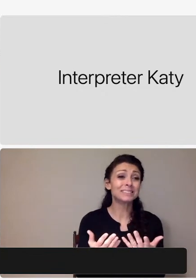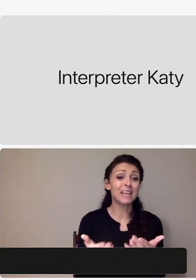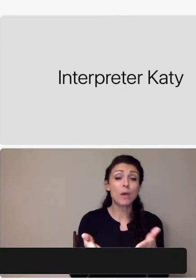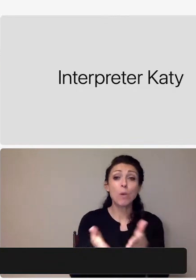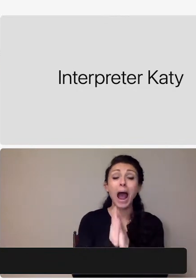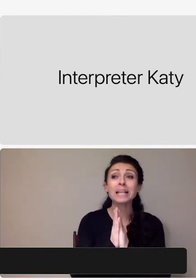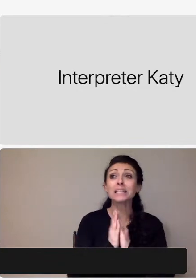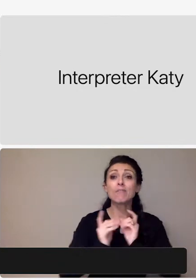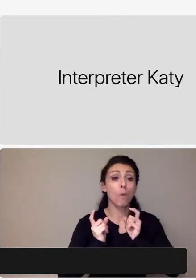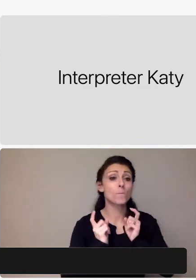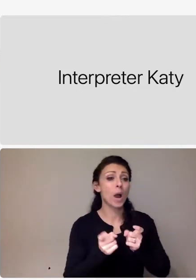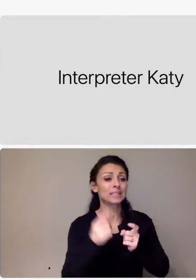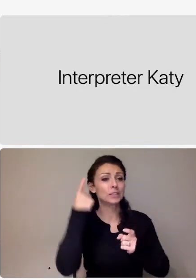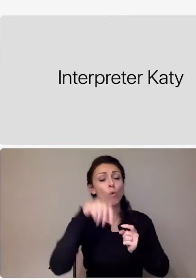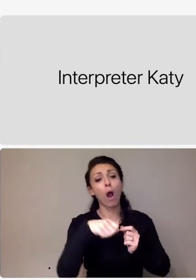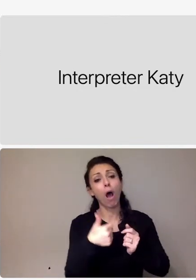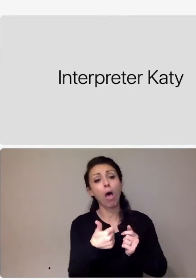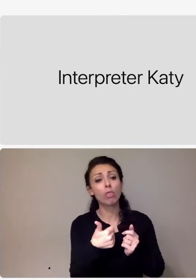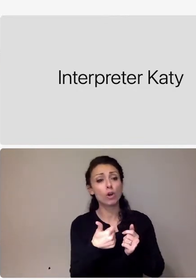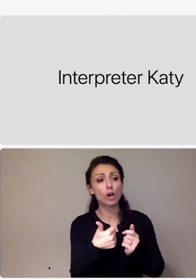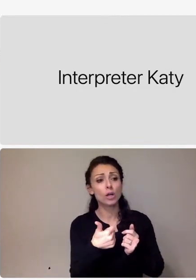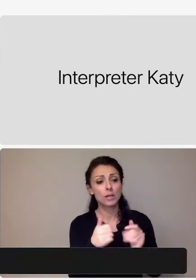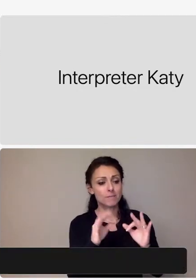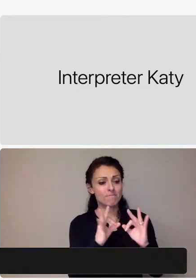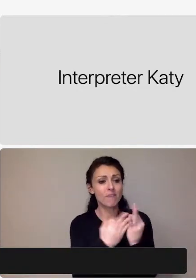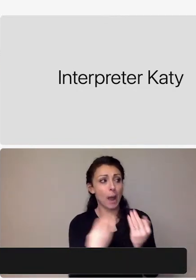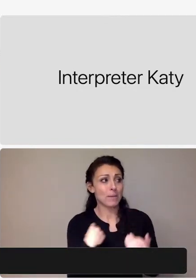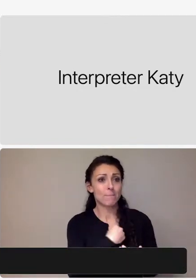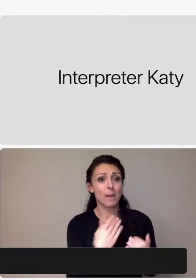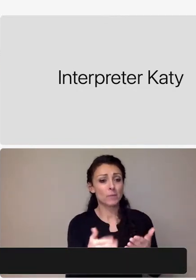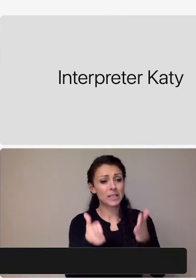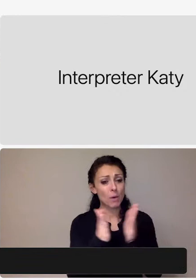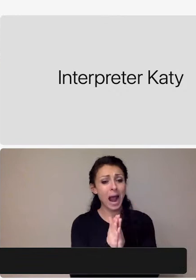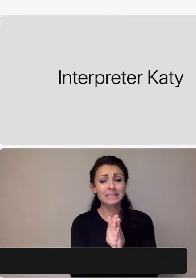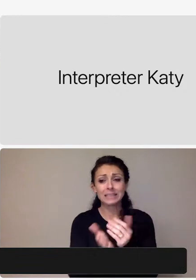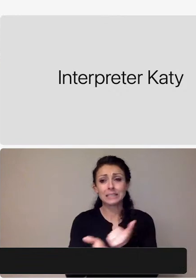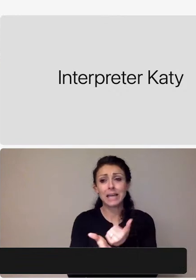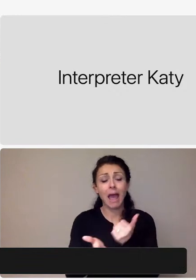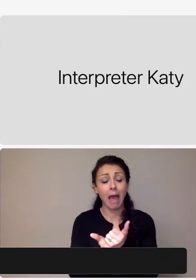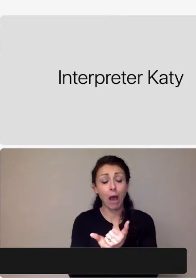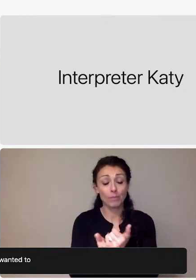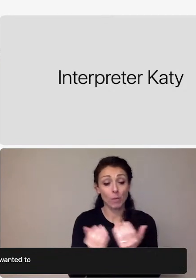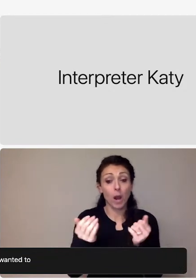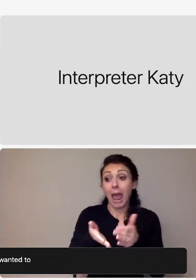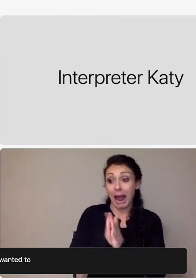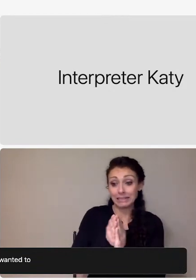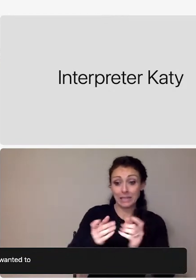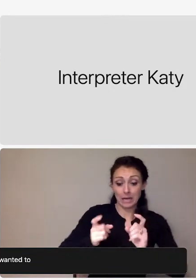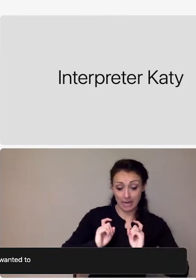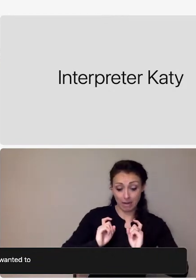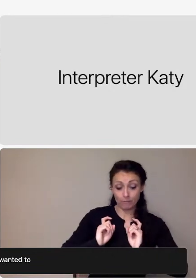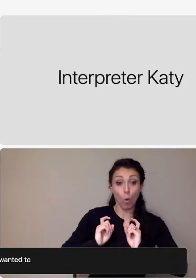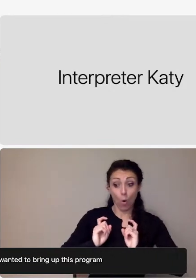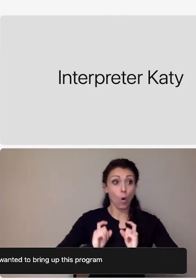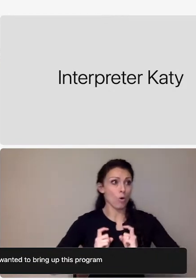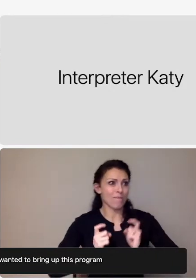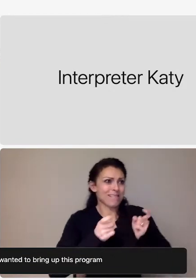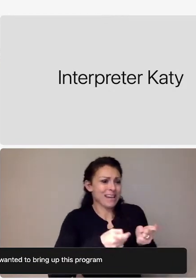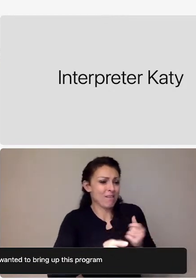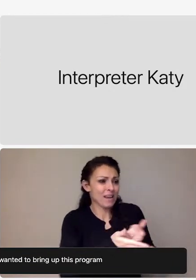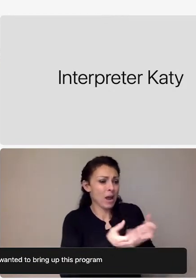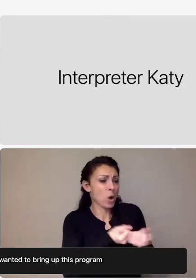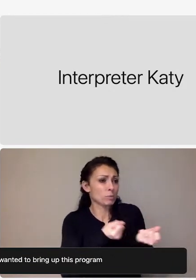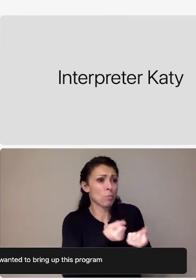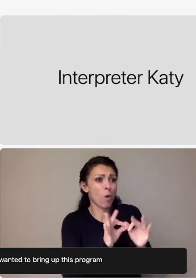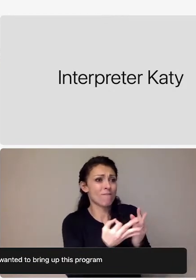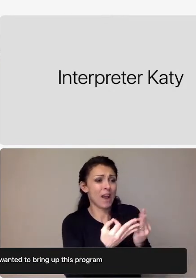for others in their family to take care of their family so i just wanted to bring up this program um and if